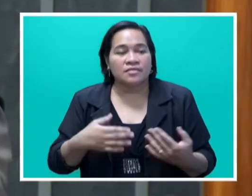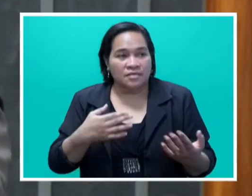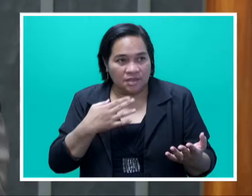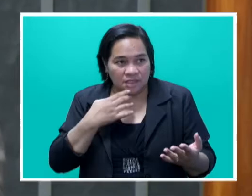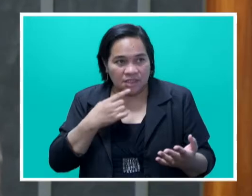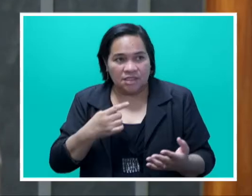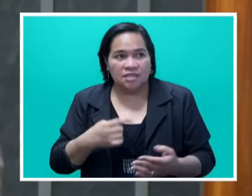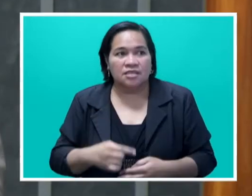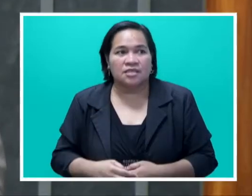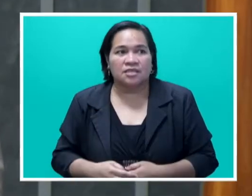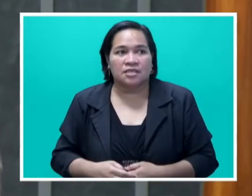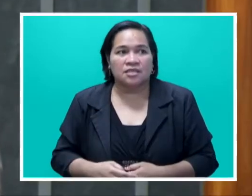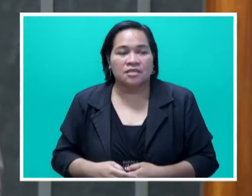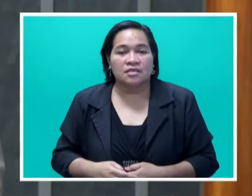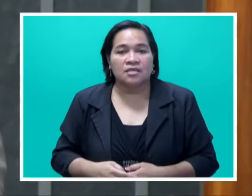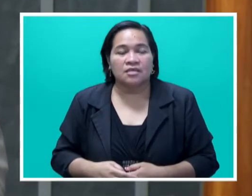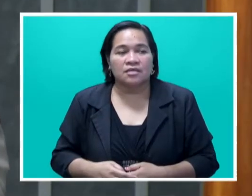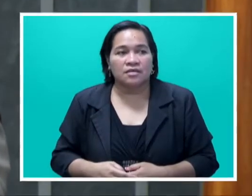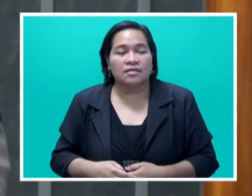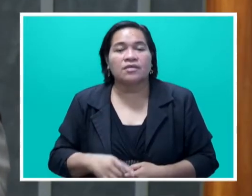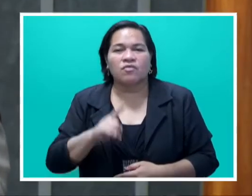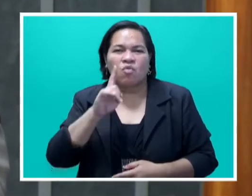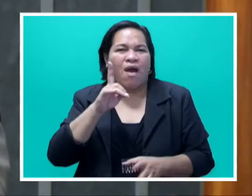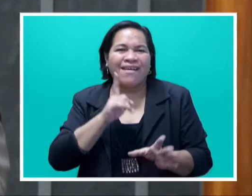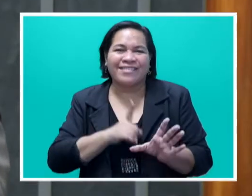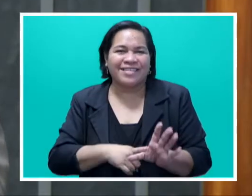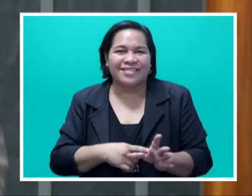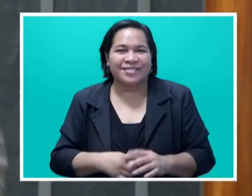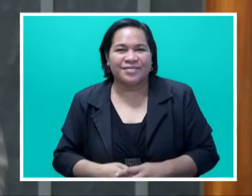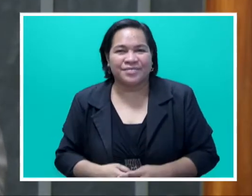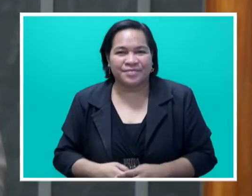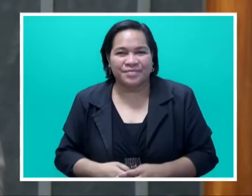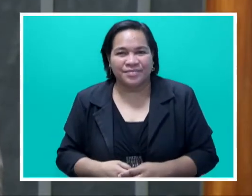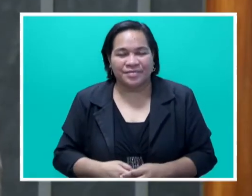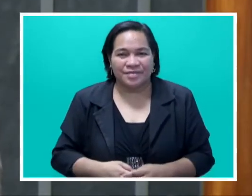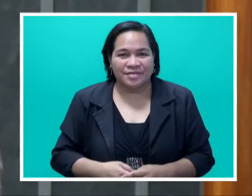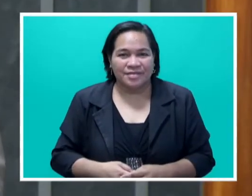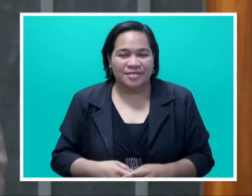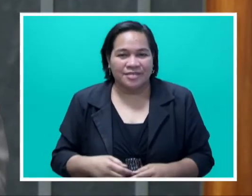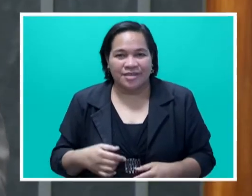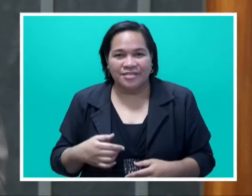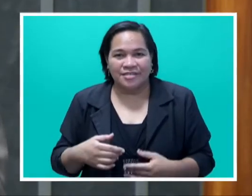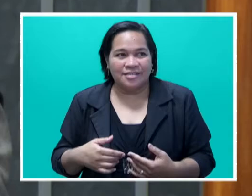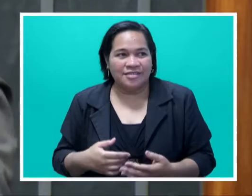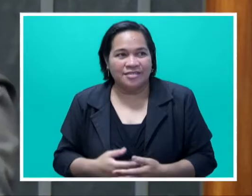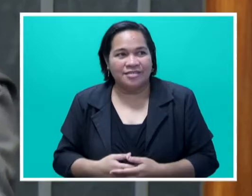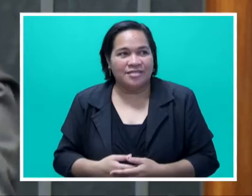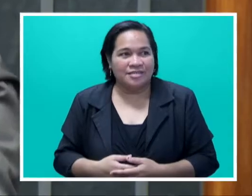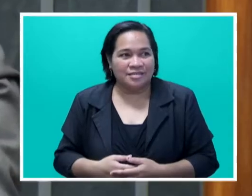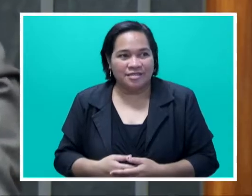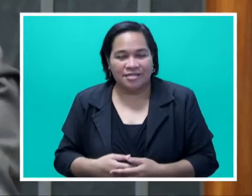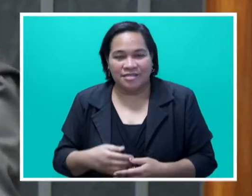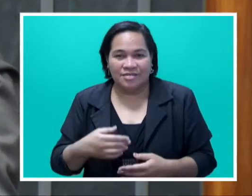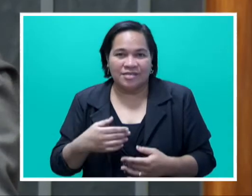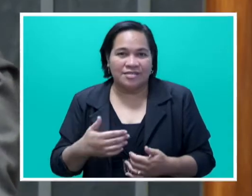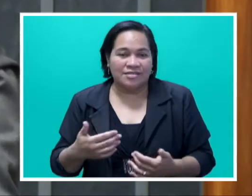is whole of 1 year for you to go through those bills and do some research and search.